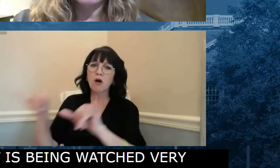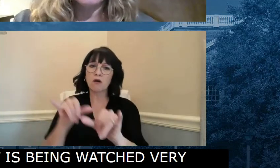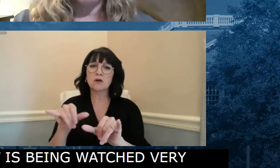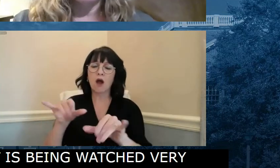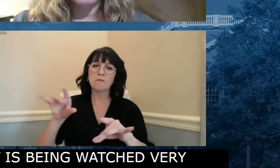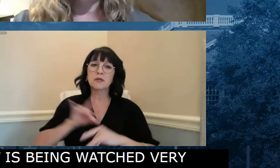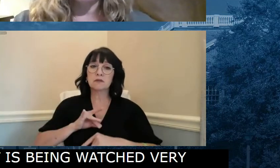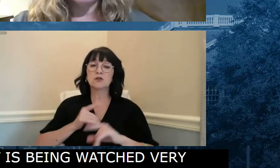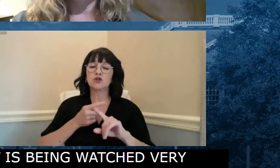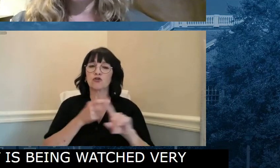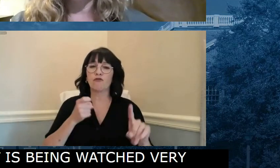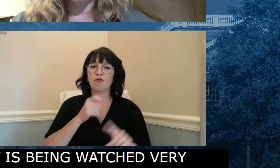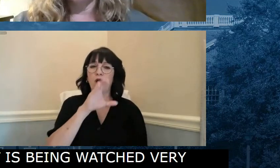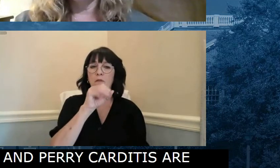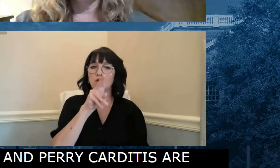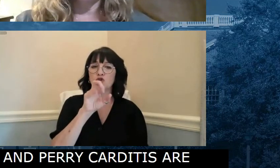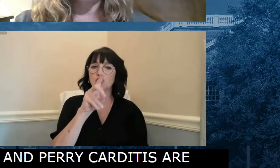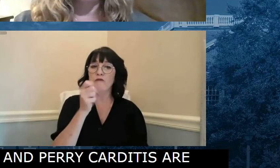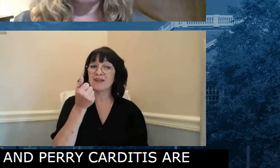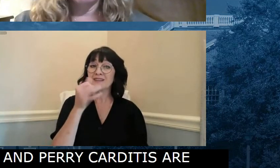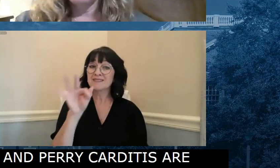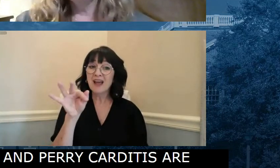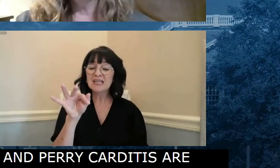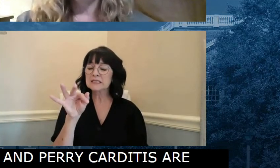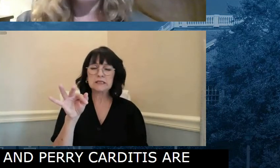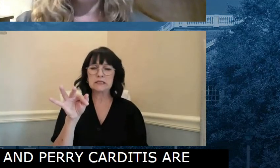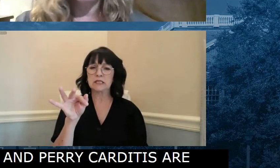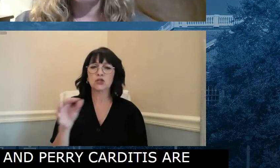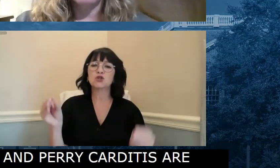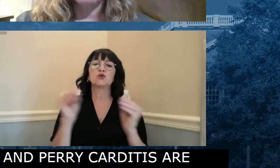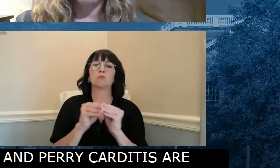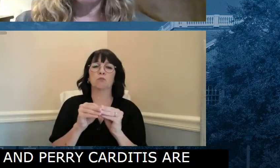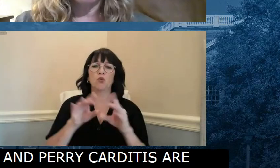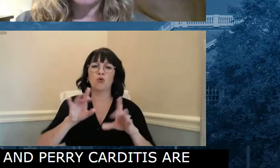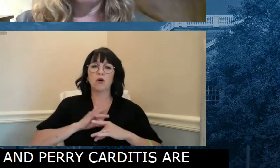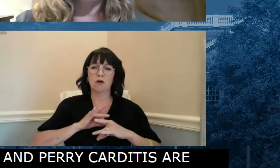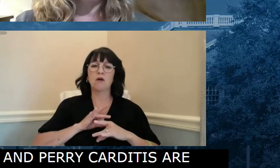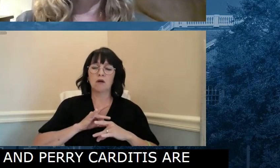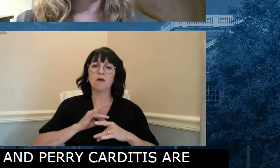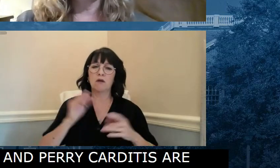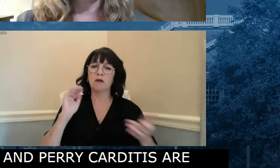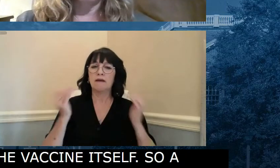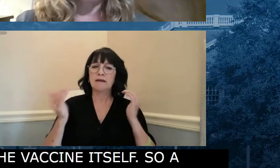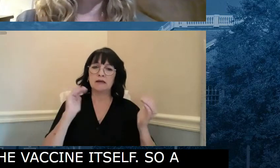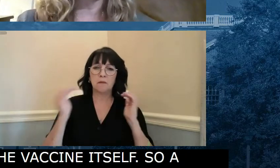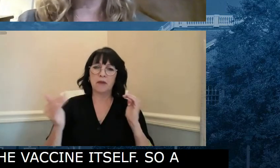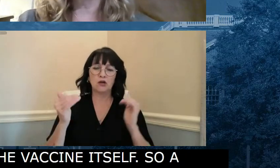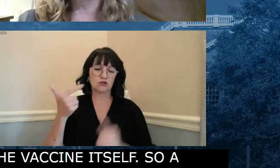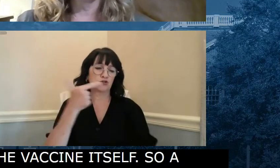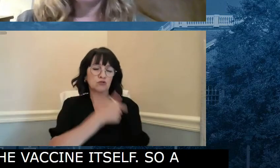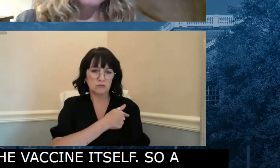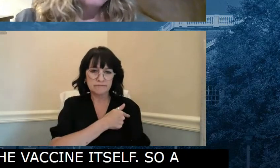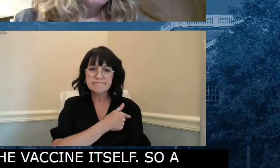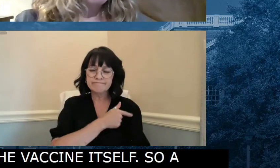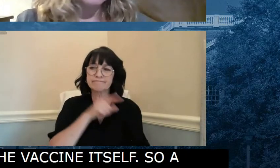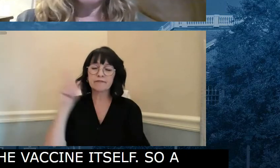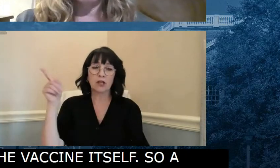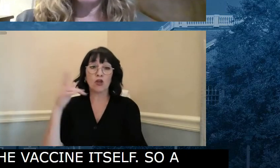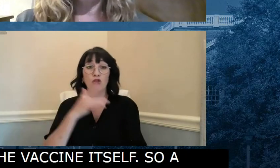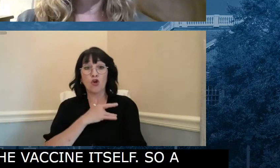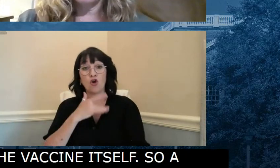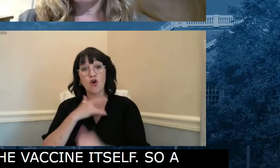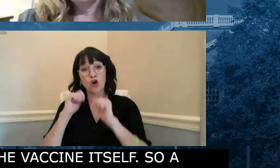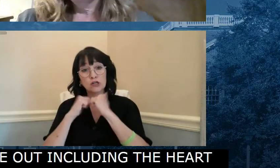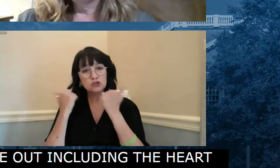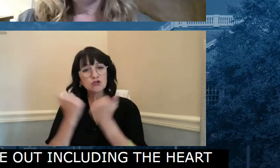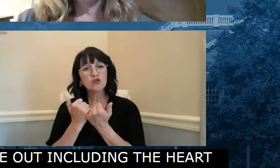vaccine itself. And I think that that's really important. And so a number of associations have come out, including the Heart Association and many others,